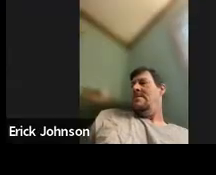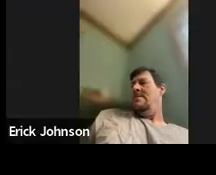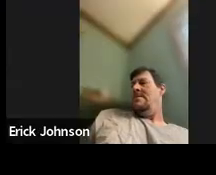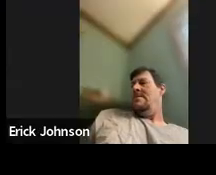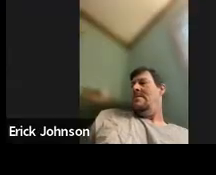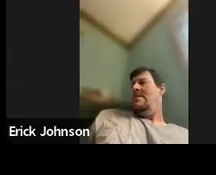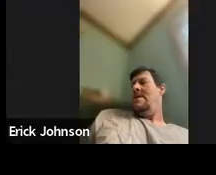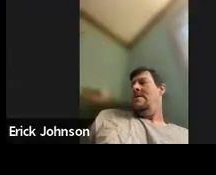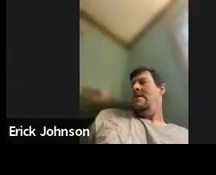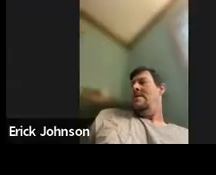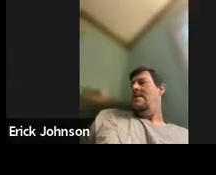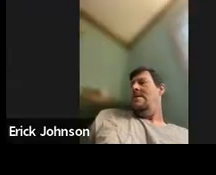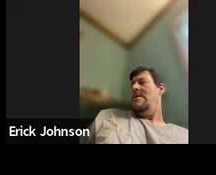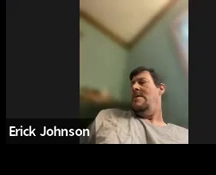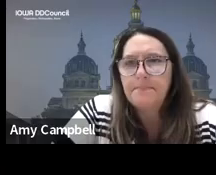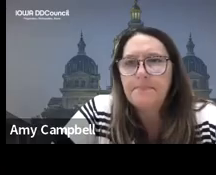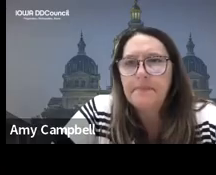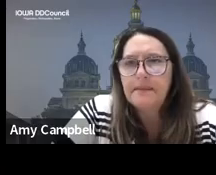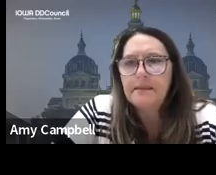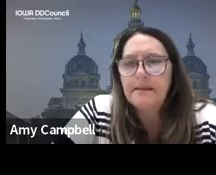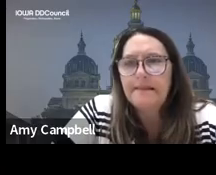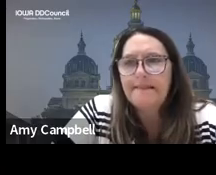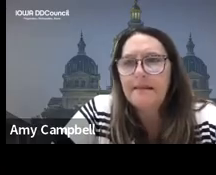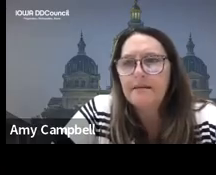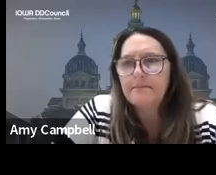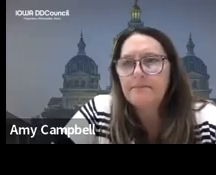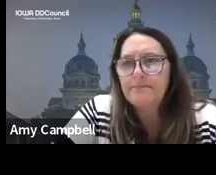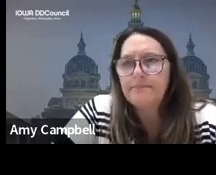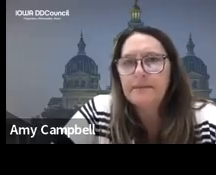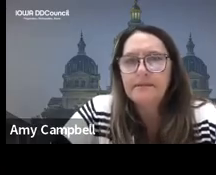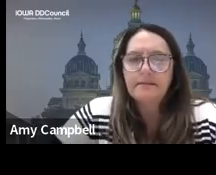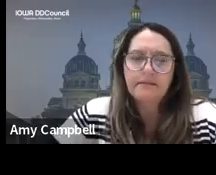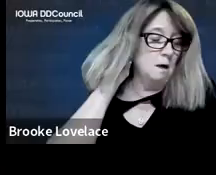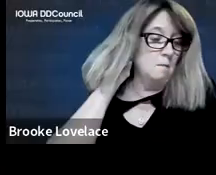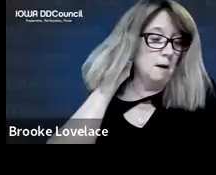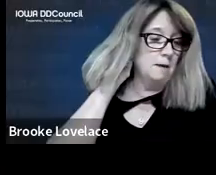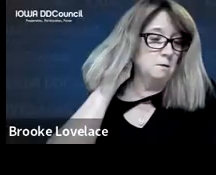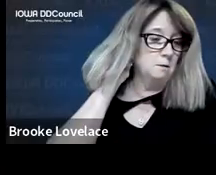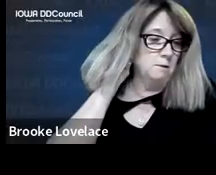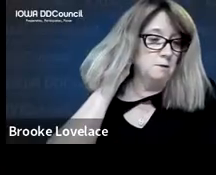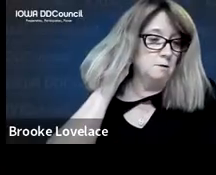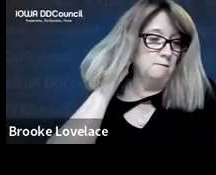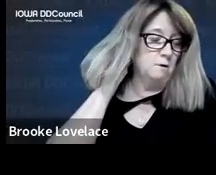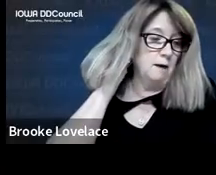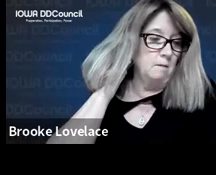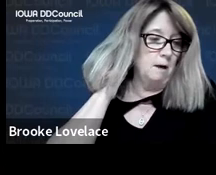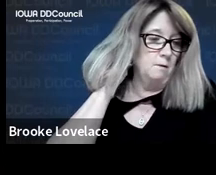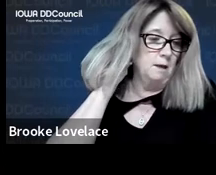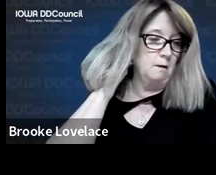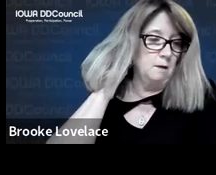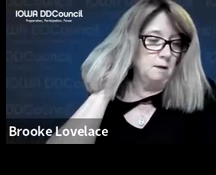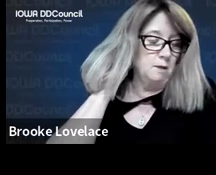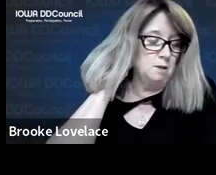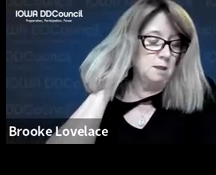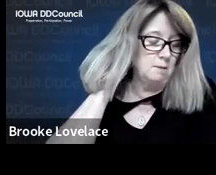Mm-hmm. Okay. Yep. Well, Eric, we have your contact information, so I might do a little research if you don't mind about